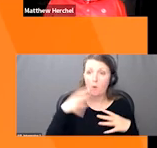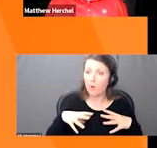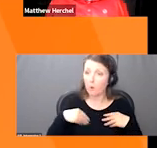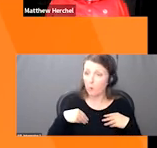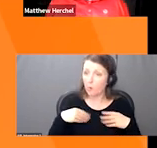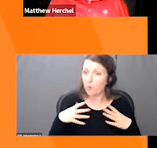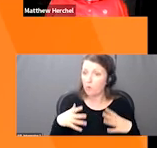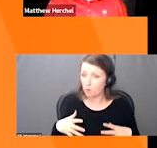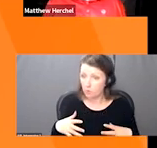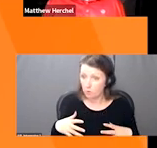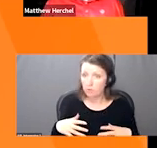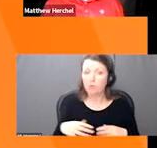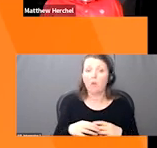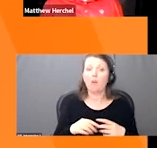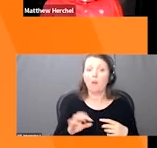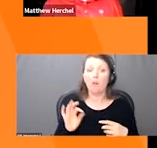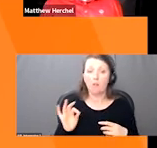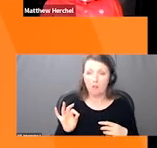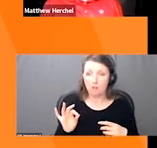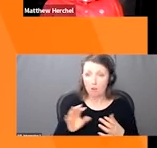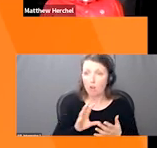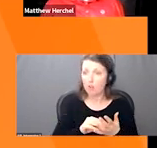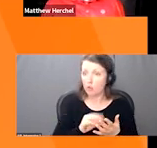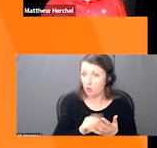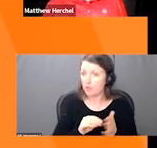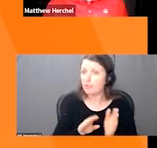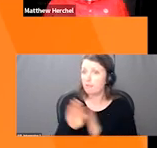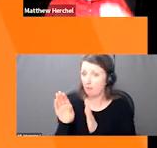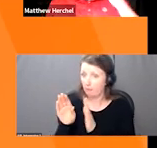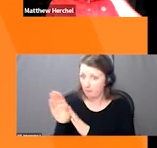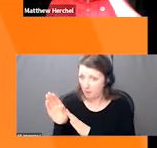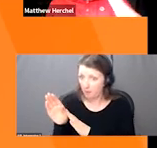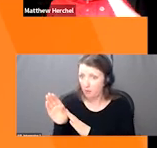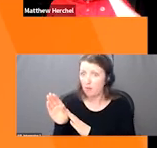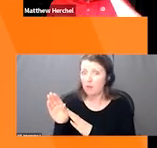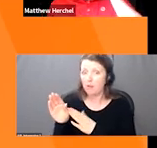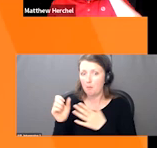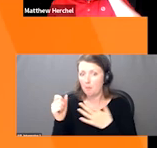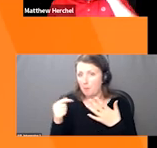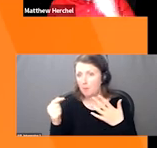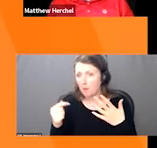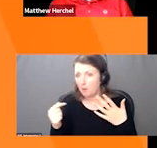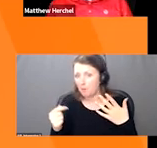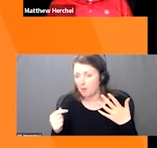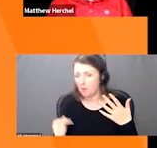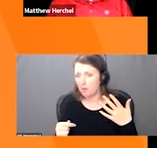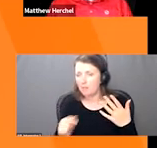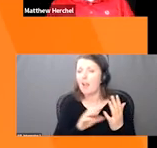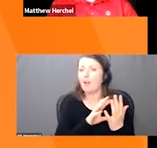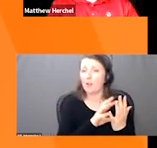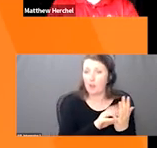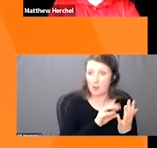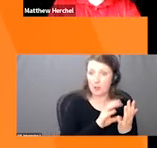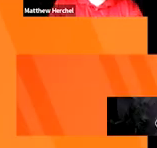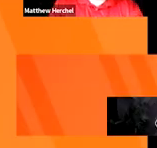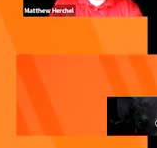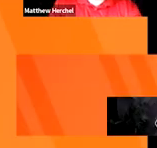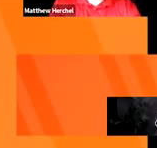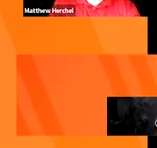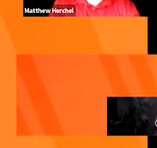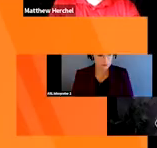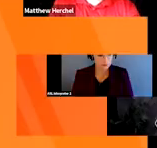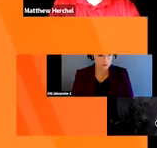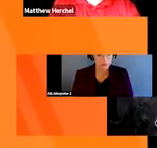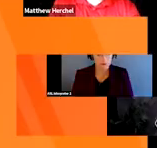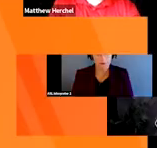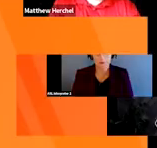okay, Judy, homeowners, that's good. Learning development people sometimes fall. Jennifer, I'm going to use yours. Learning and development people. Let me